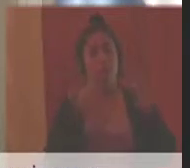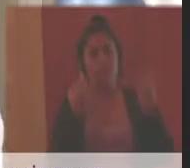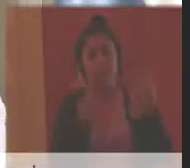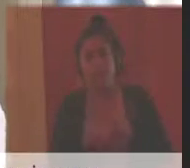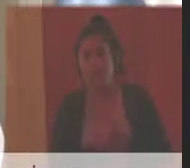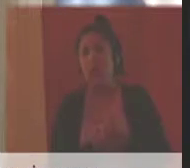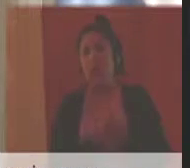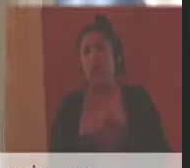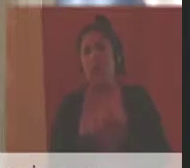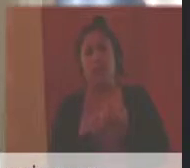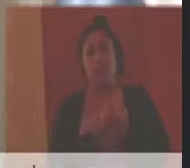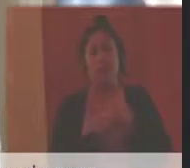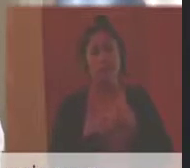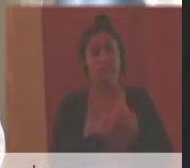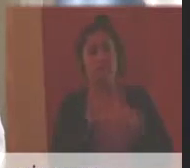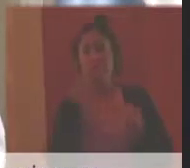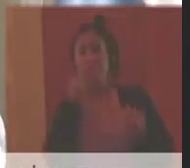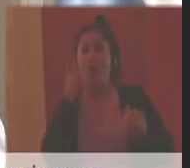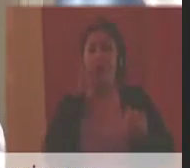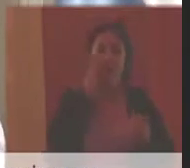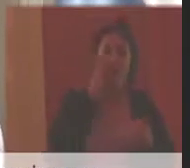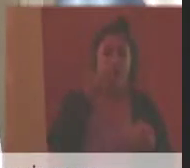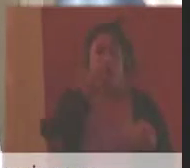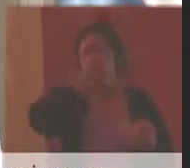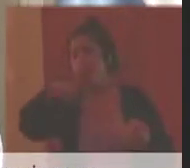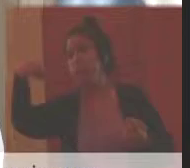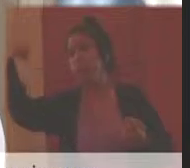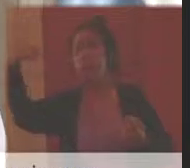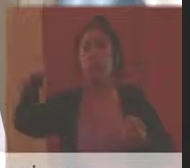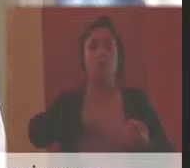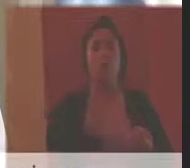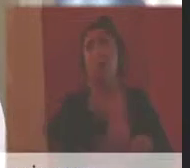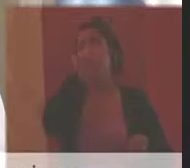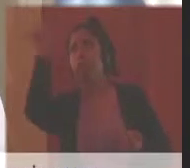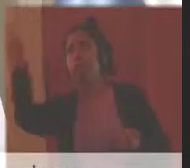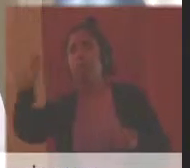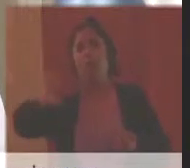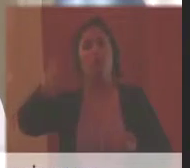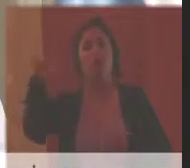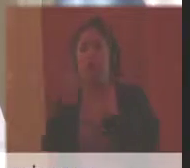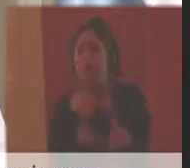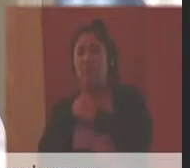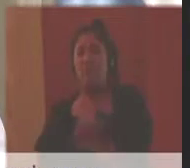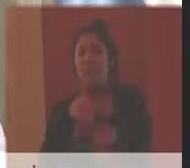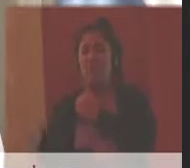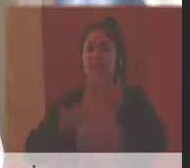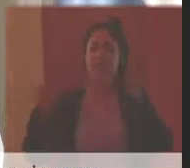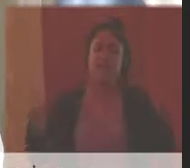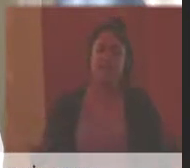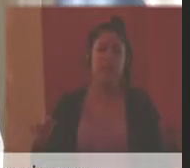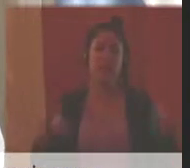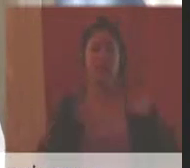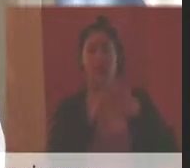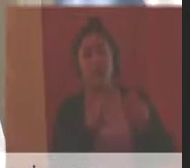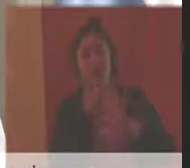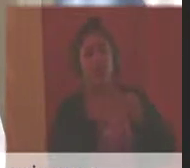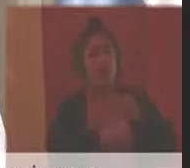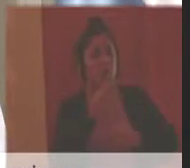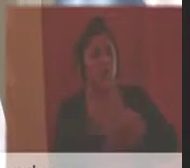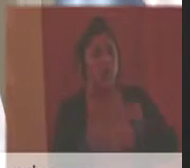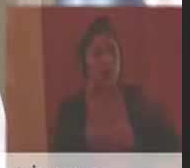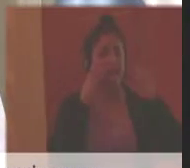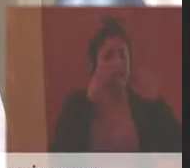migrations from the countryside to the cities because of economic